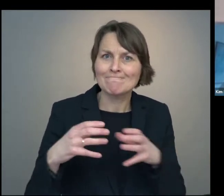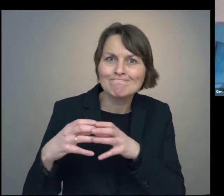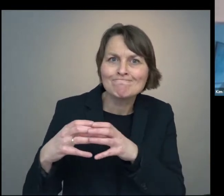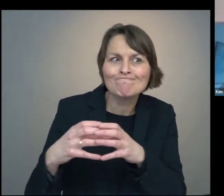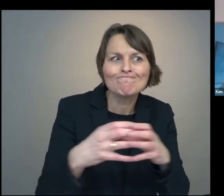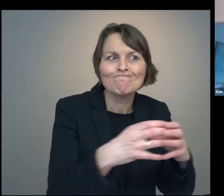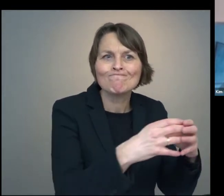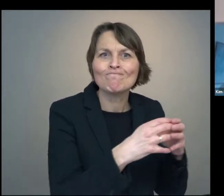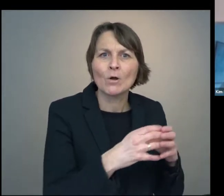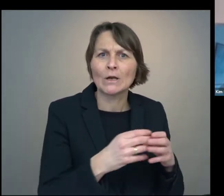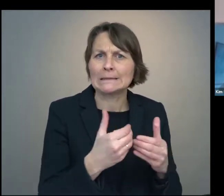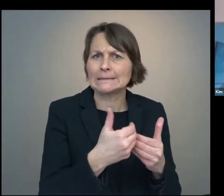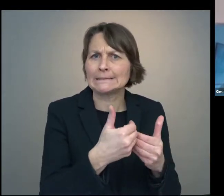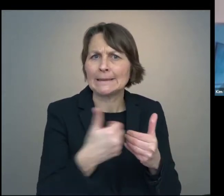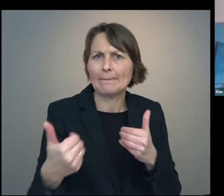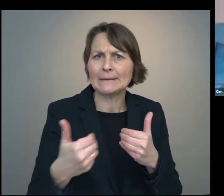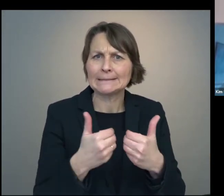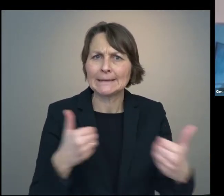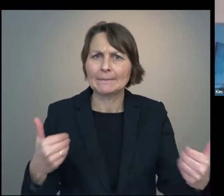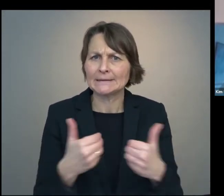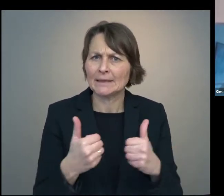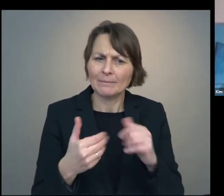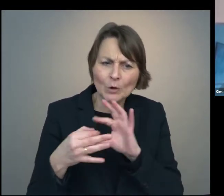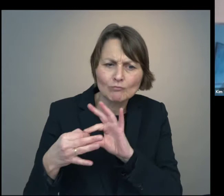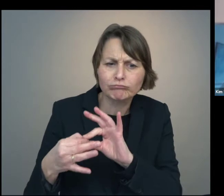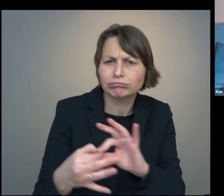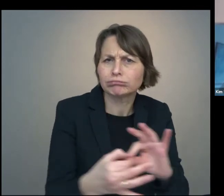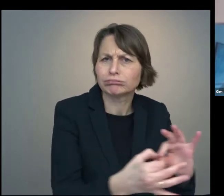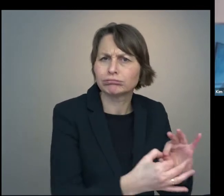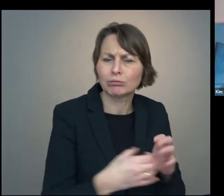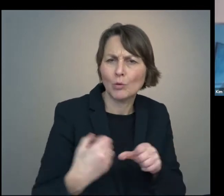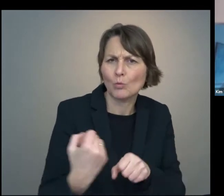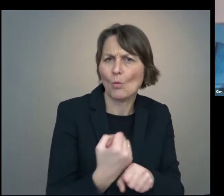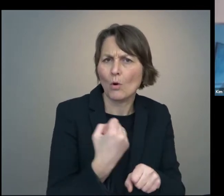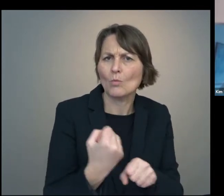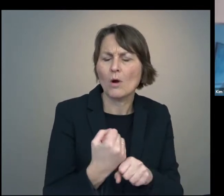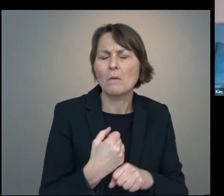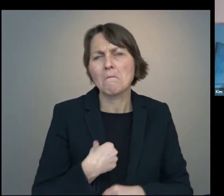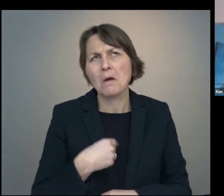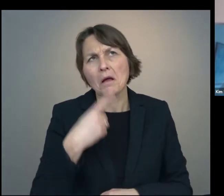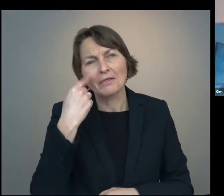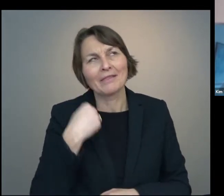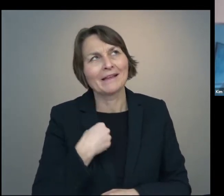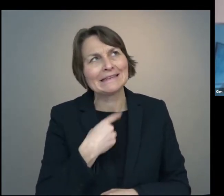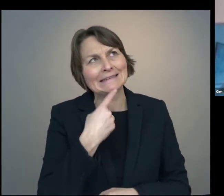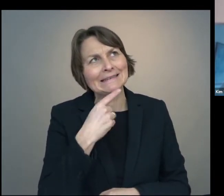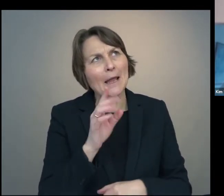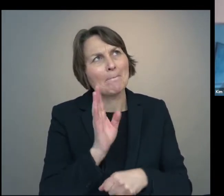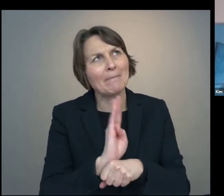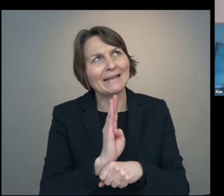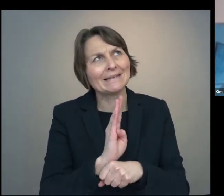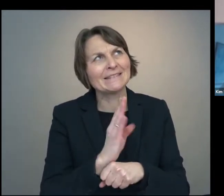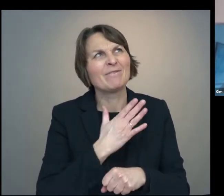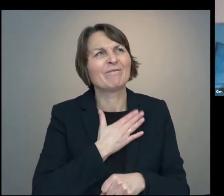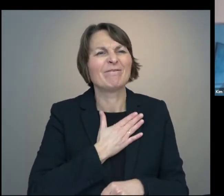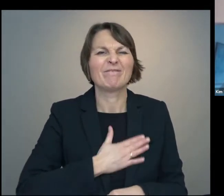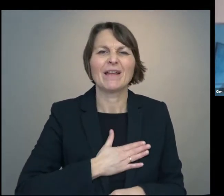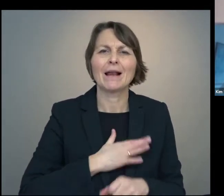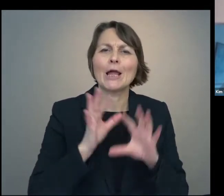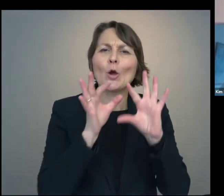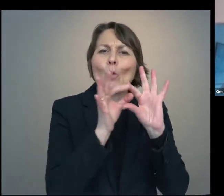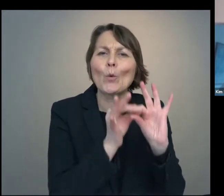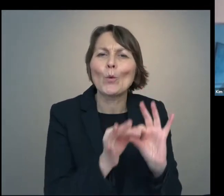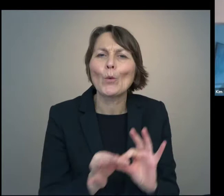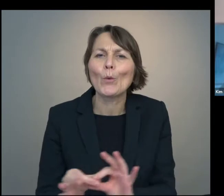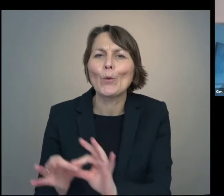together, which means that that there's a lot of I guess the business term would be synergy or